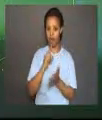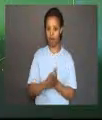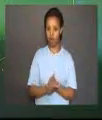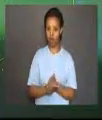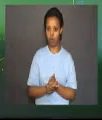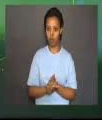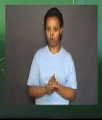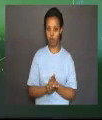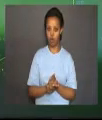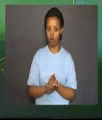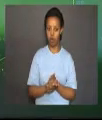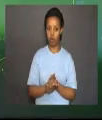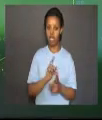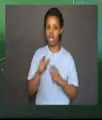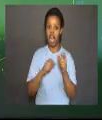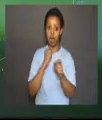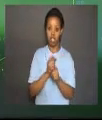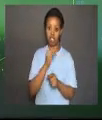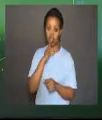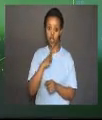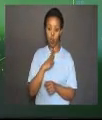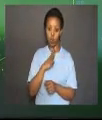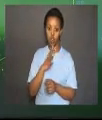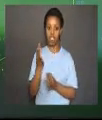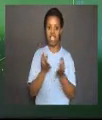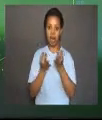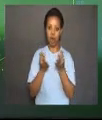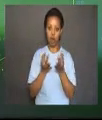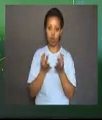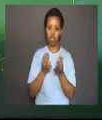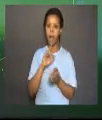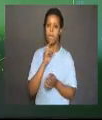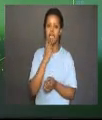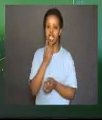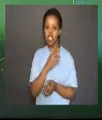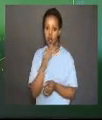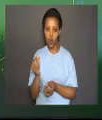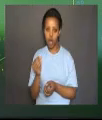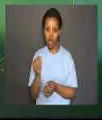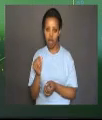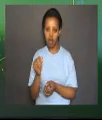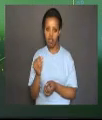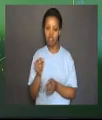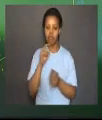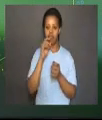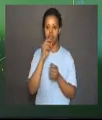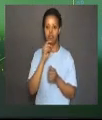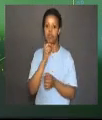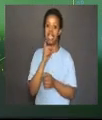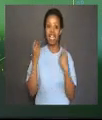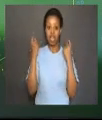For years, people explained what they saw without testing